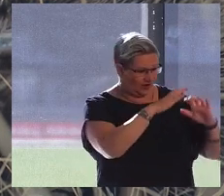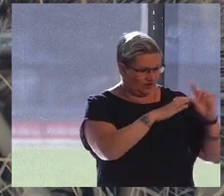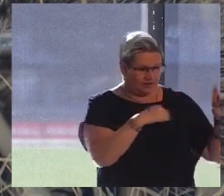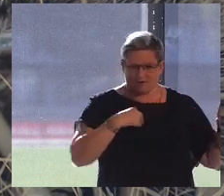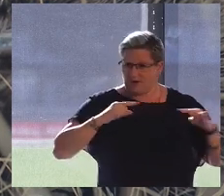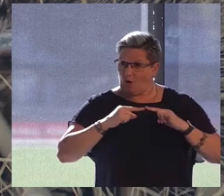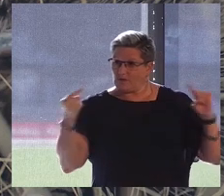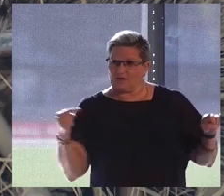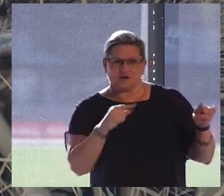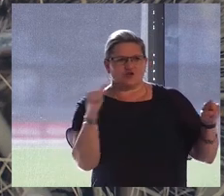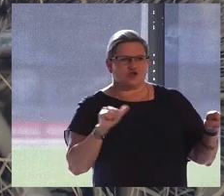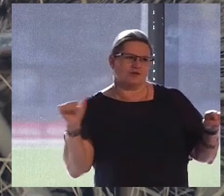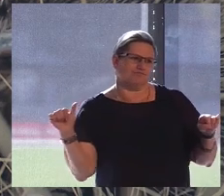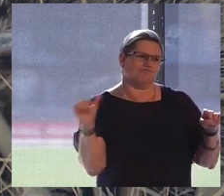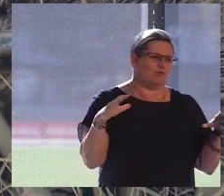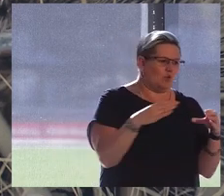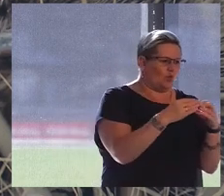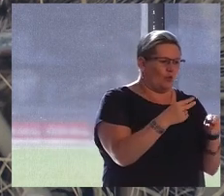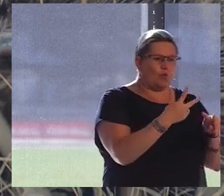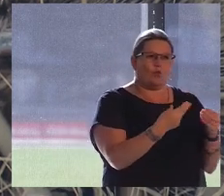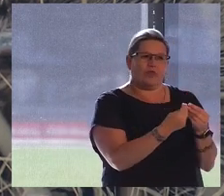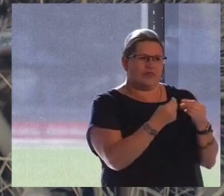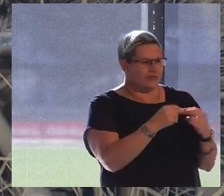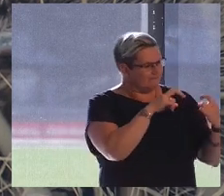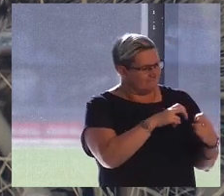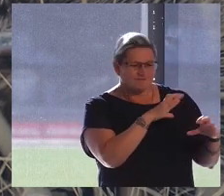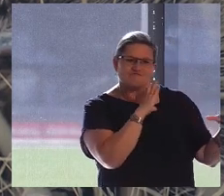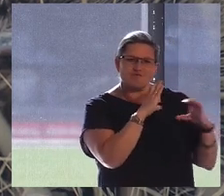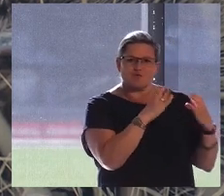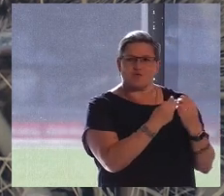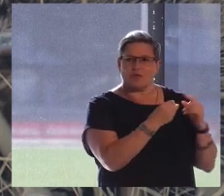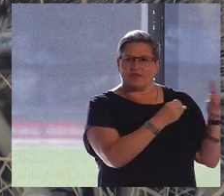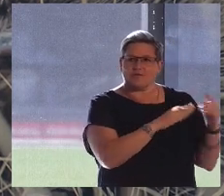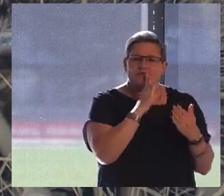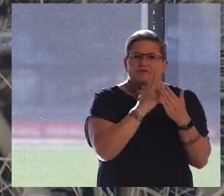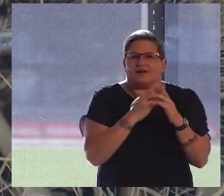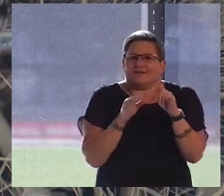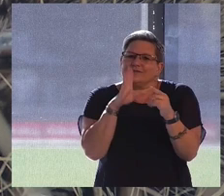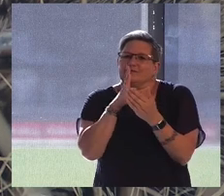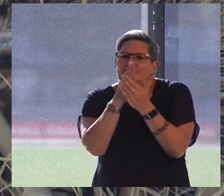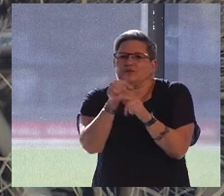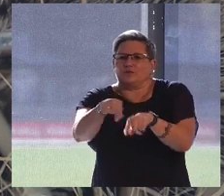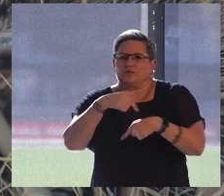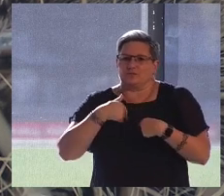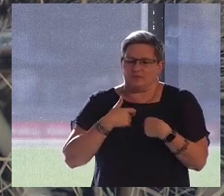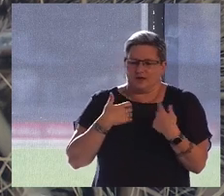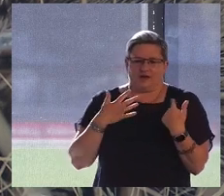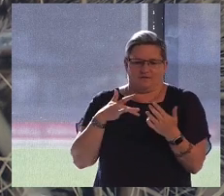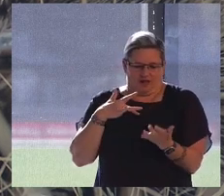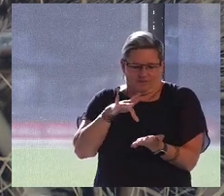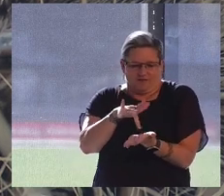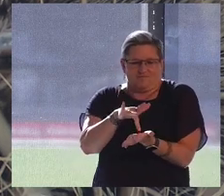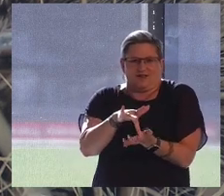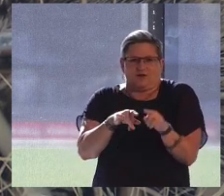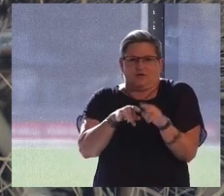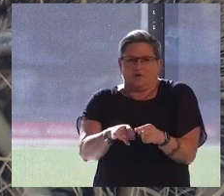reckon being in Newcastle with the Hunter Valley positioned to be at the heart of the clean energy jobs boom that is being